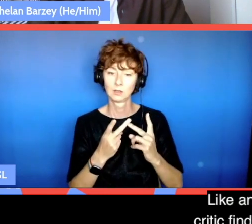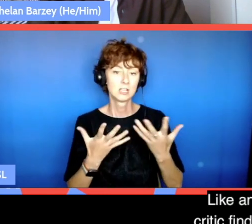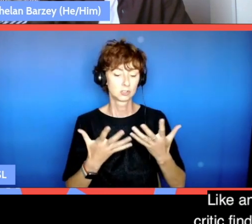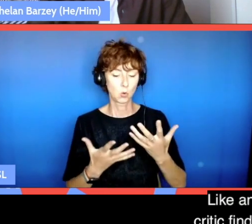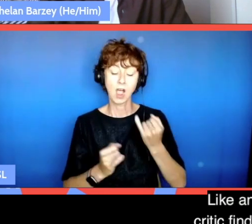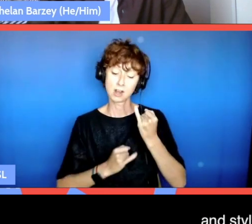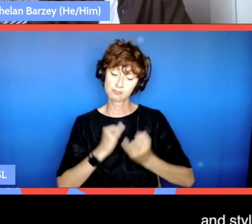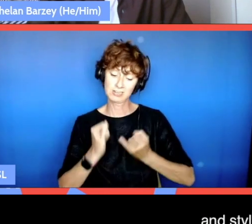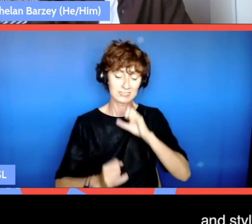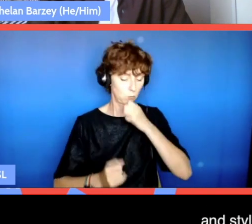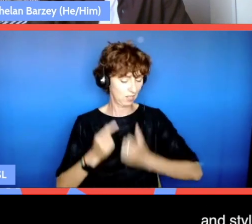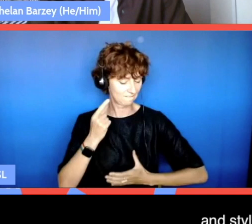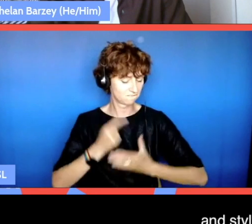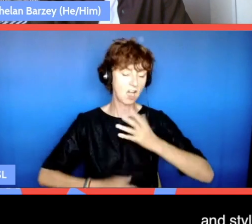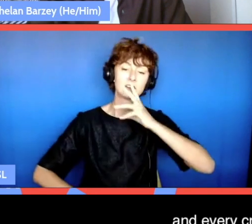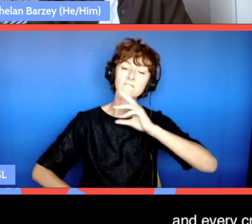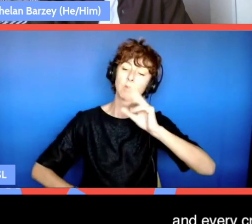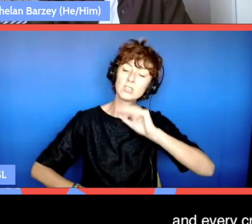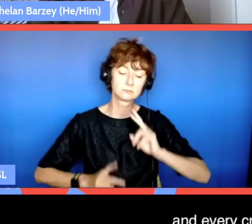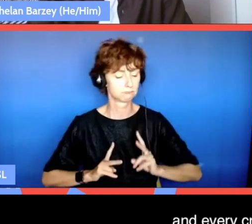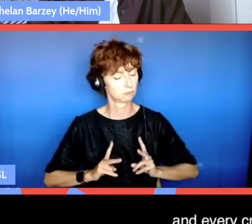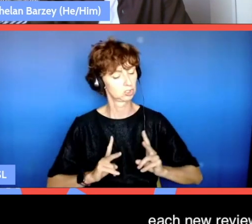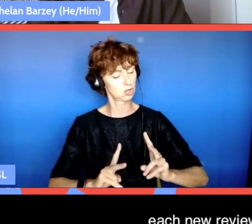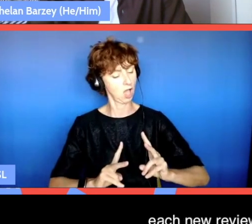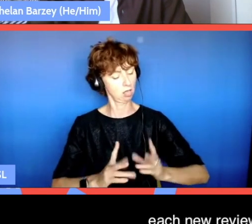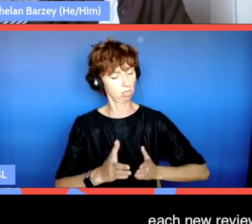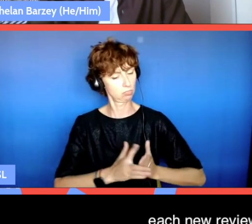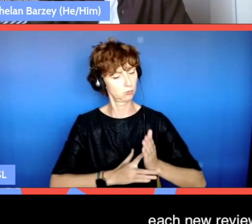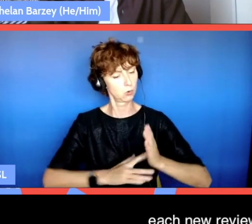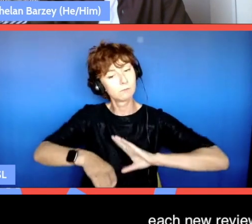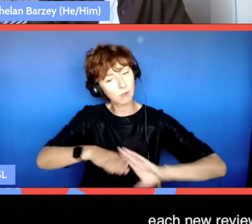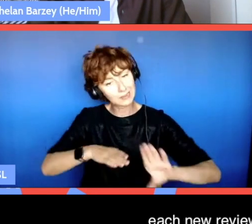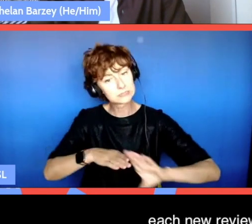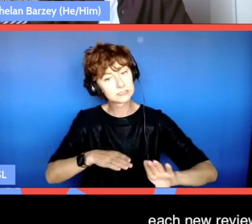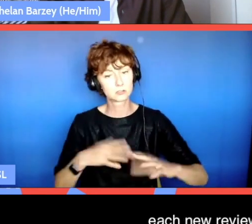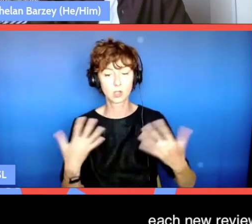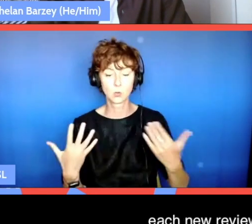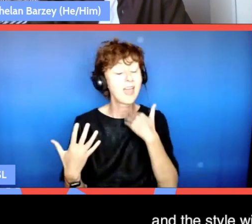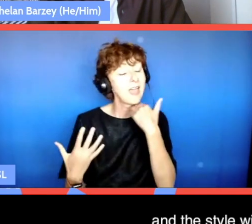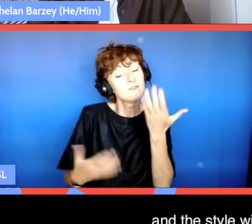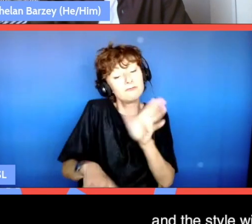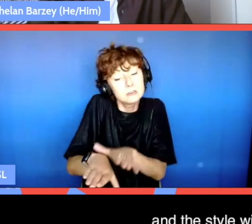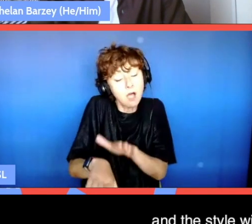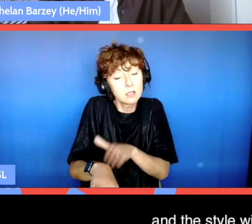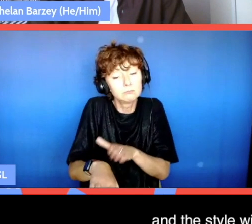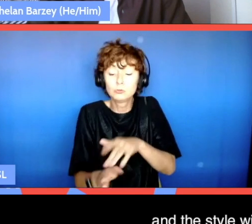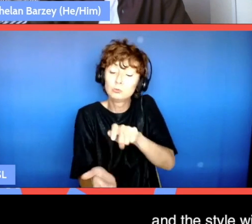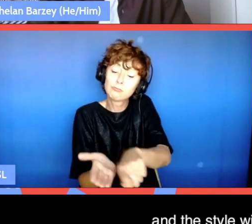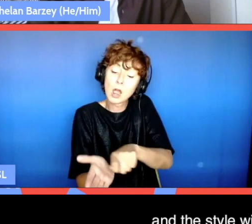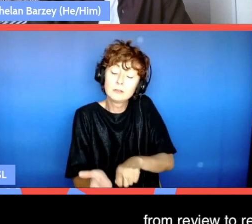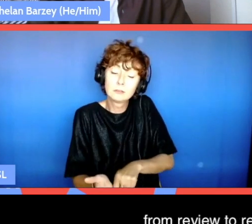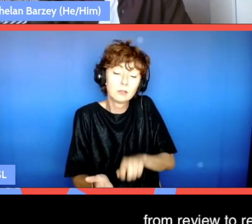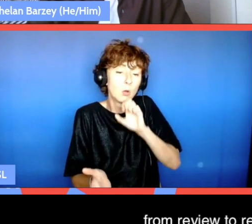voice and style over time, and every critic approaches each new review in a different way, and their style will probably